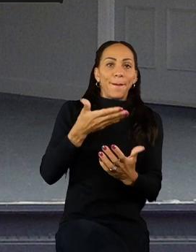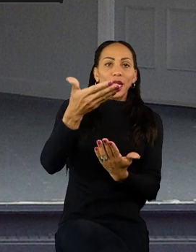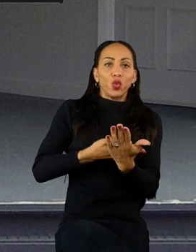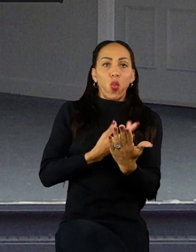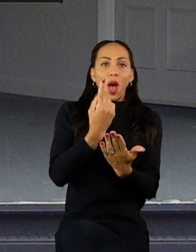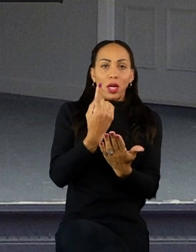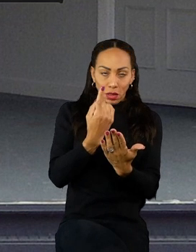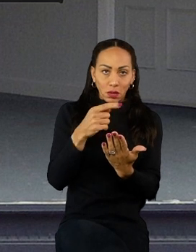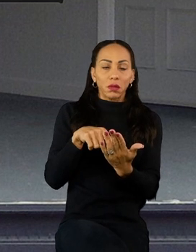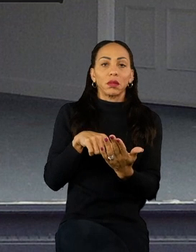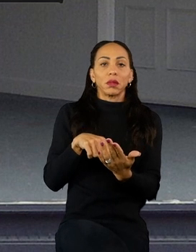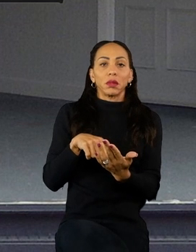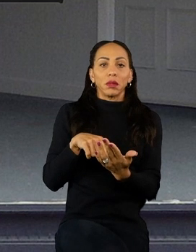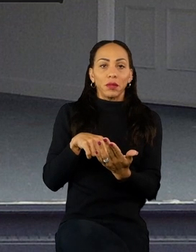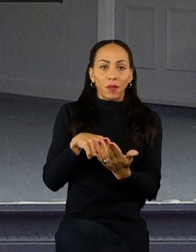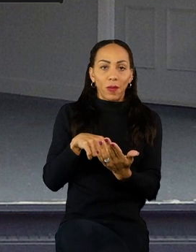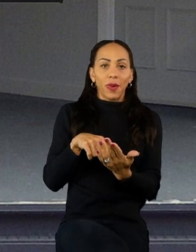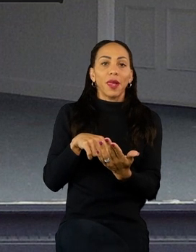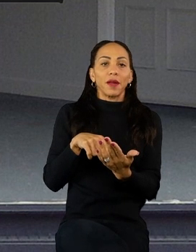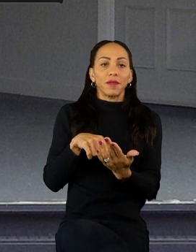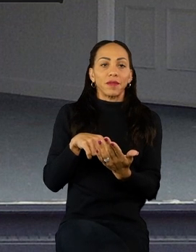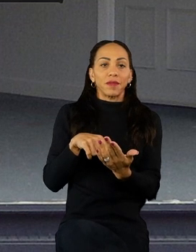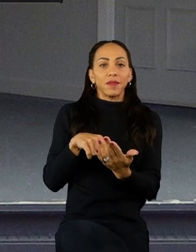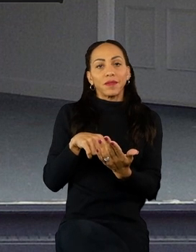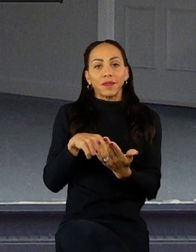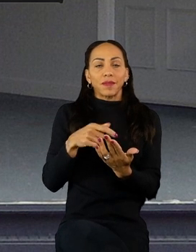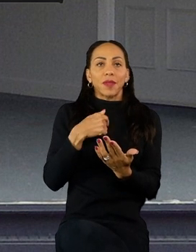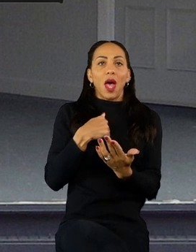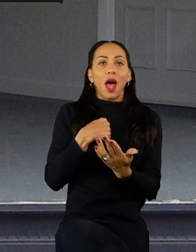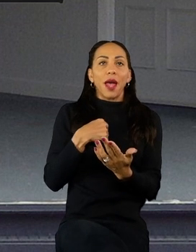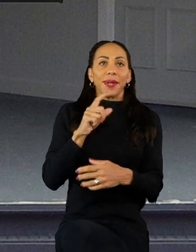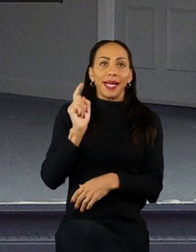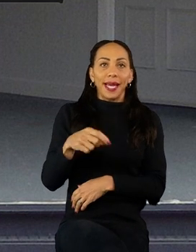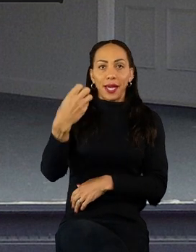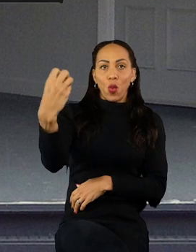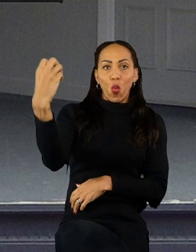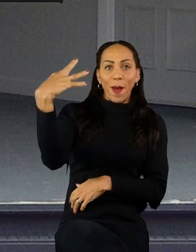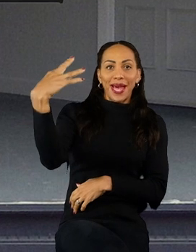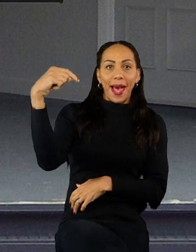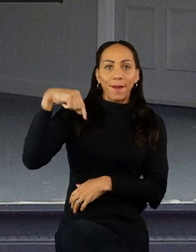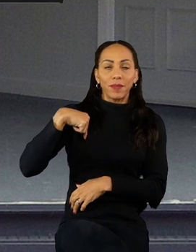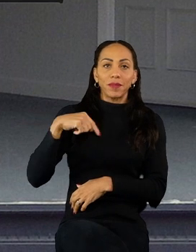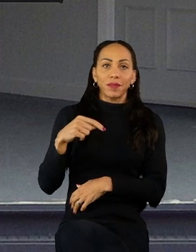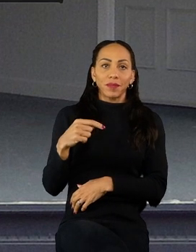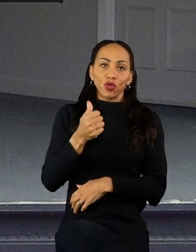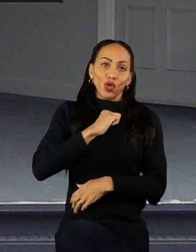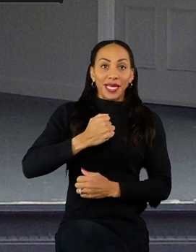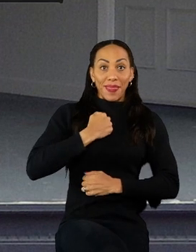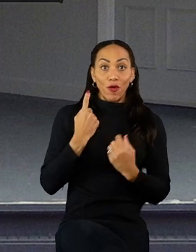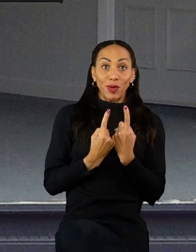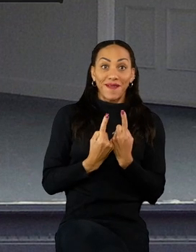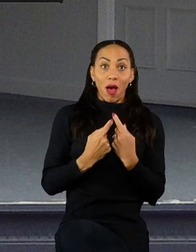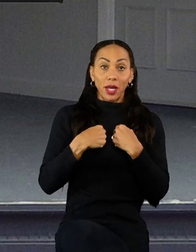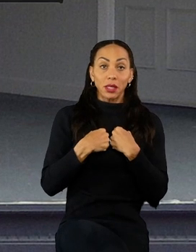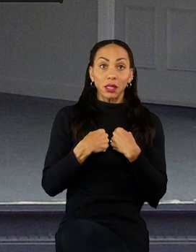Page one is the space where they will be the active audience member, and they can go in and they can,